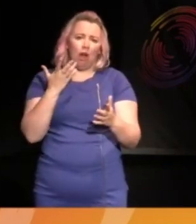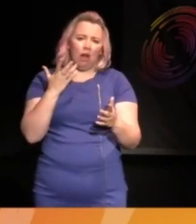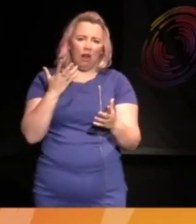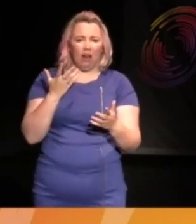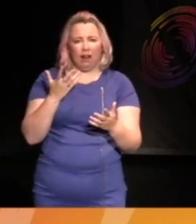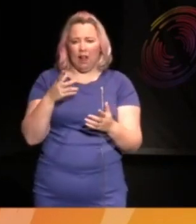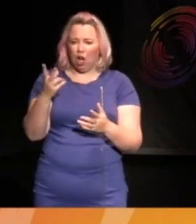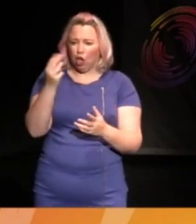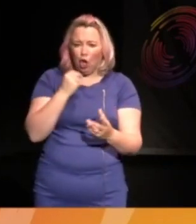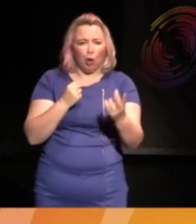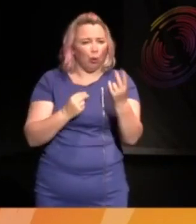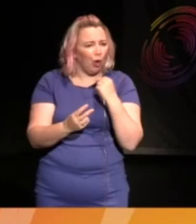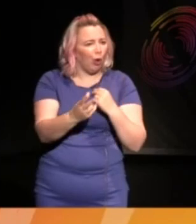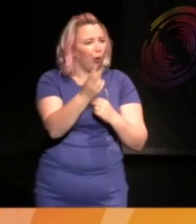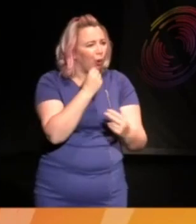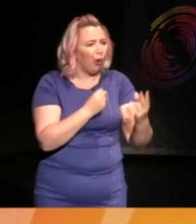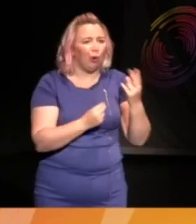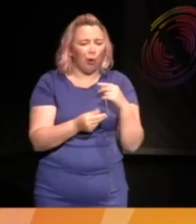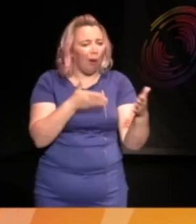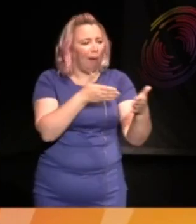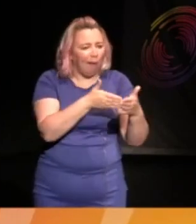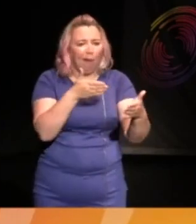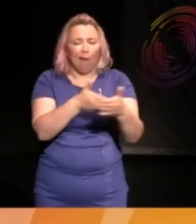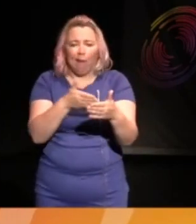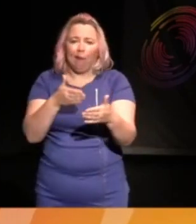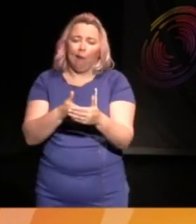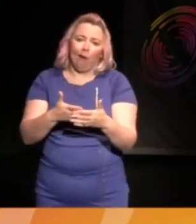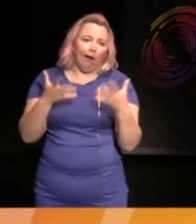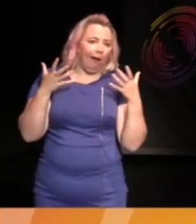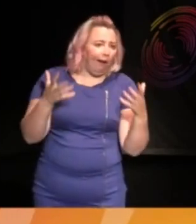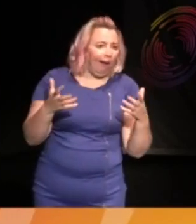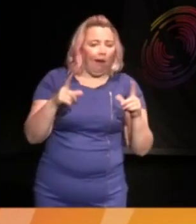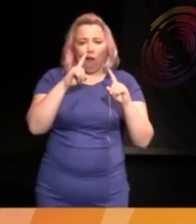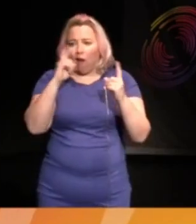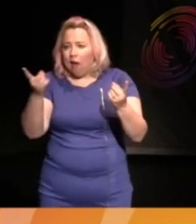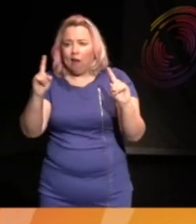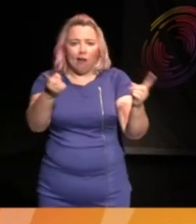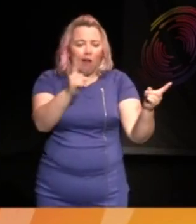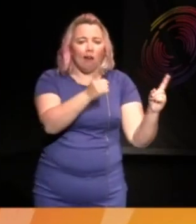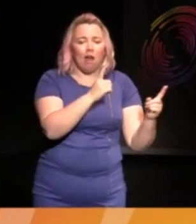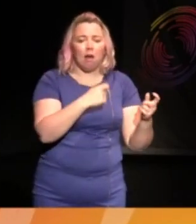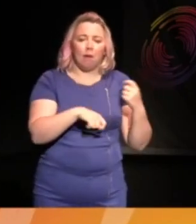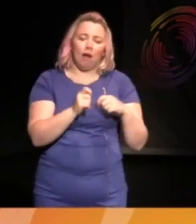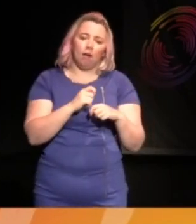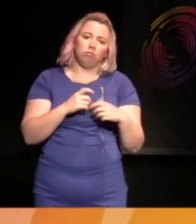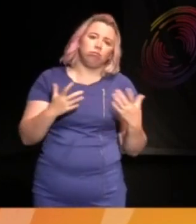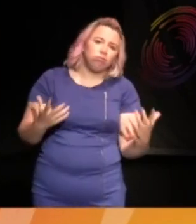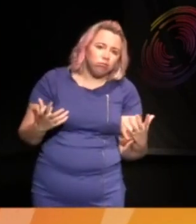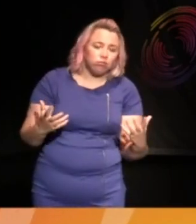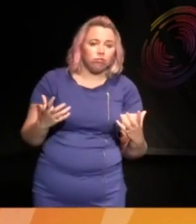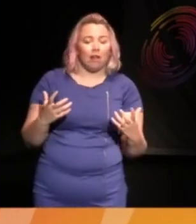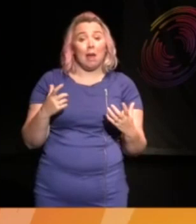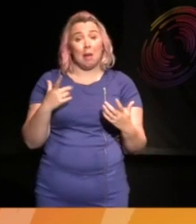no scenario, or there's so much red tape, or, it kind of, gets forgotten about.